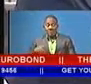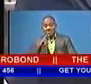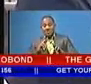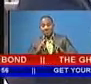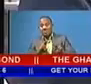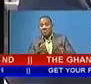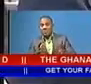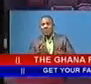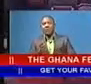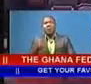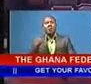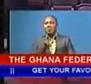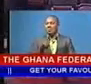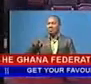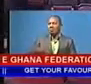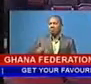different.